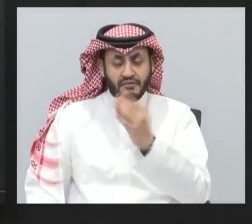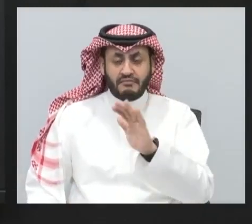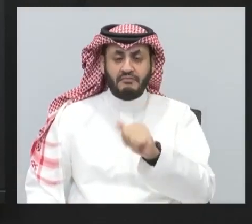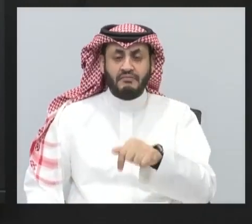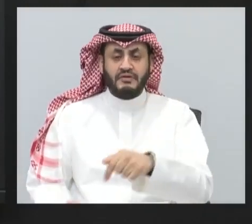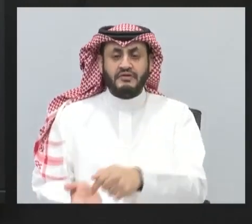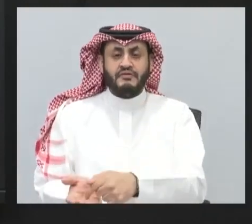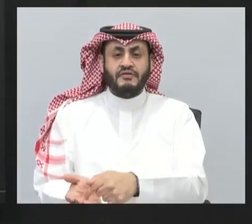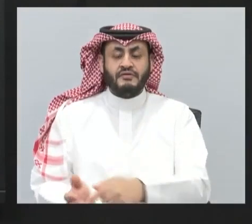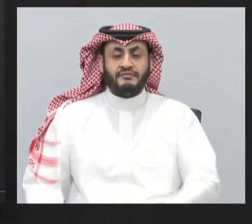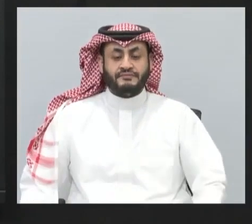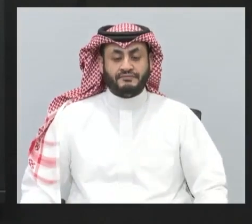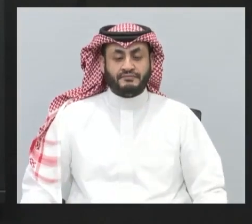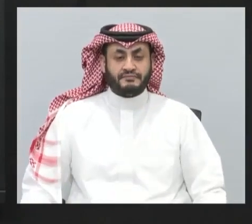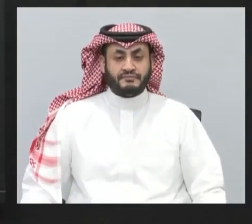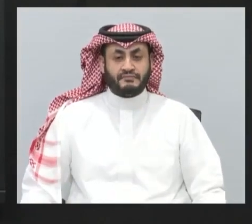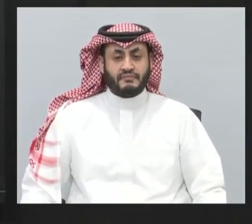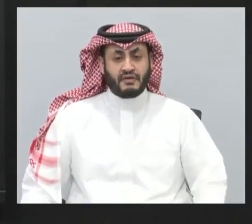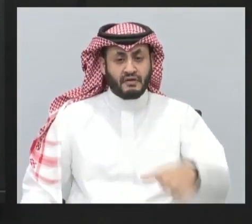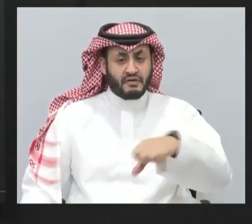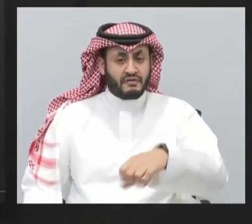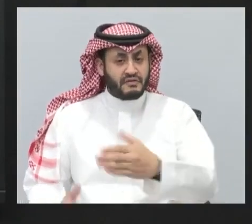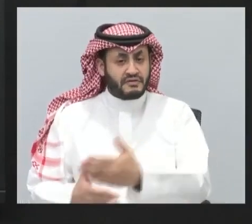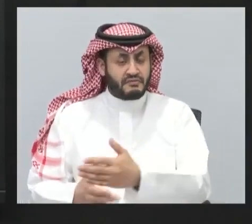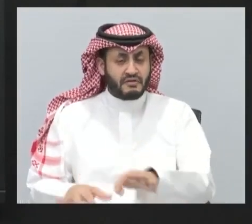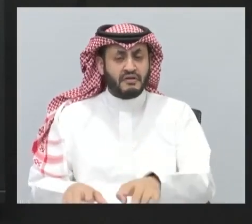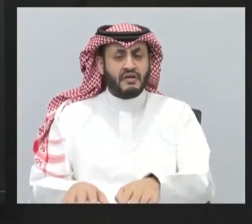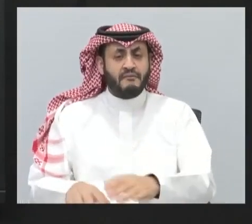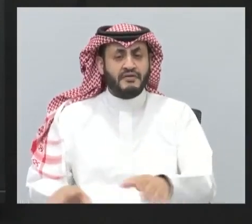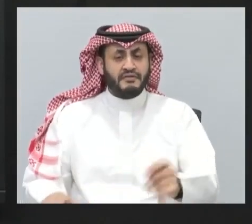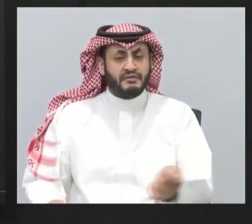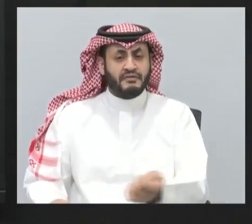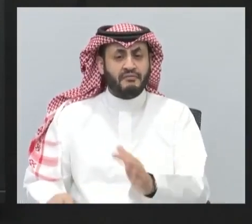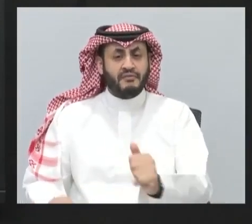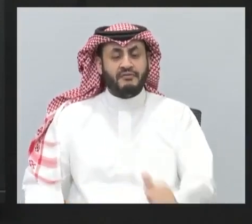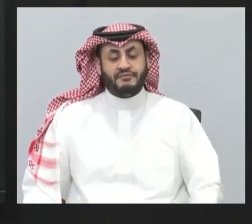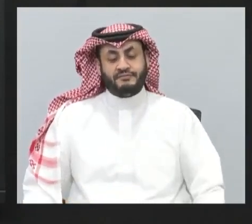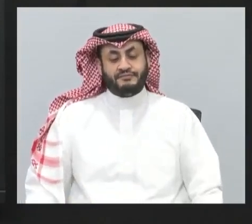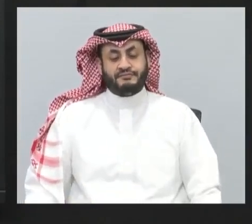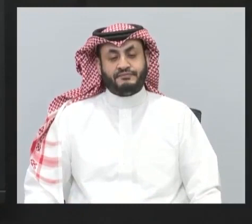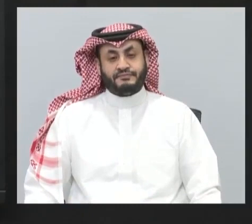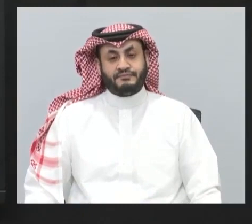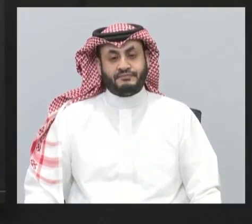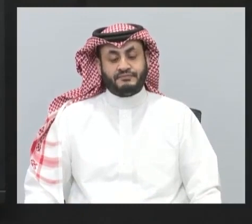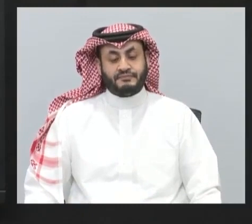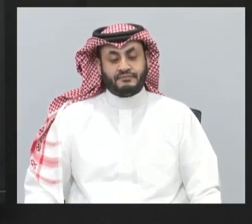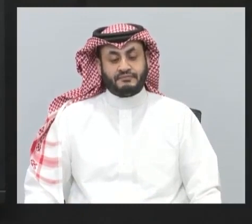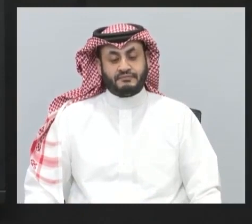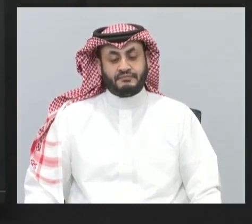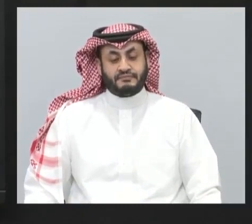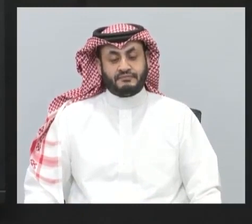was affected badly when she started using the computer and the internet. So she